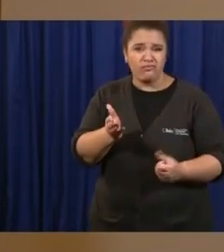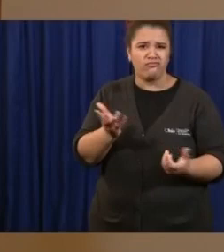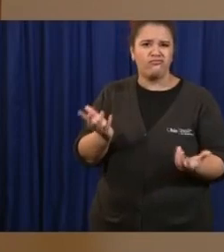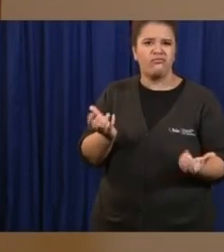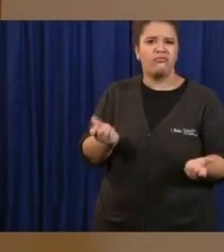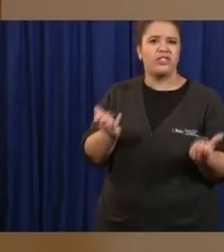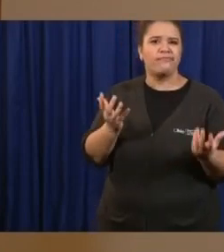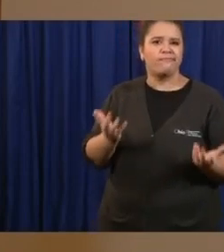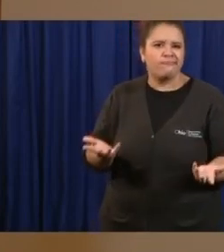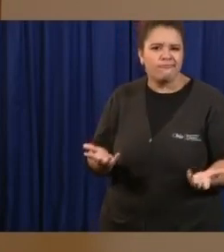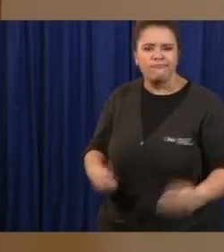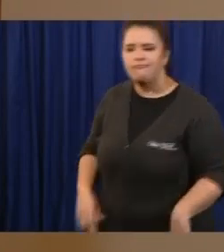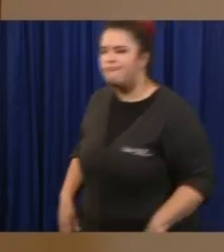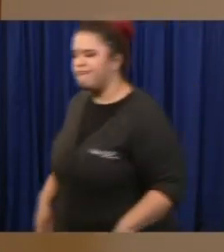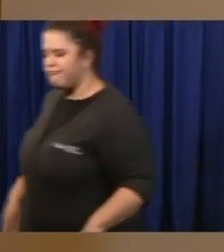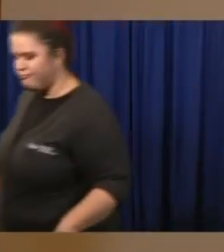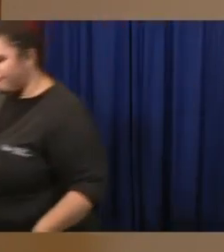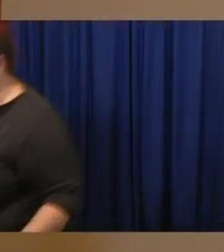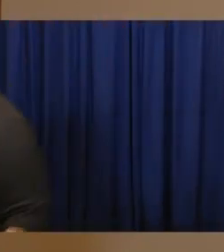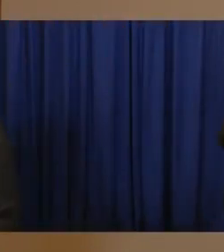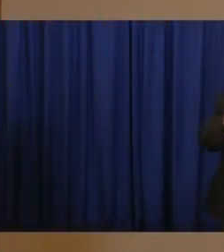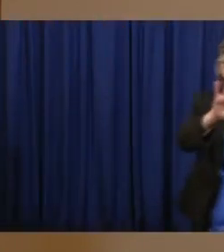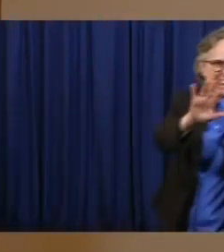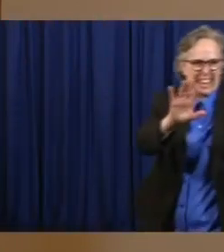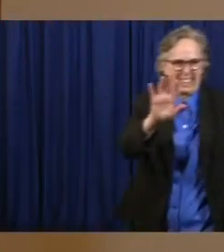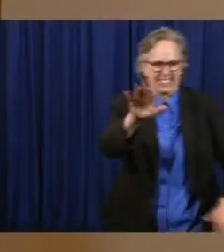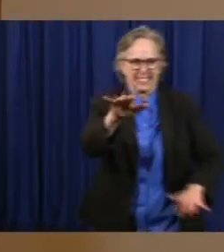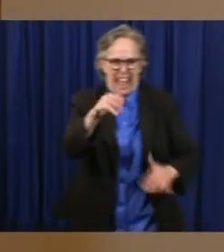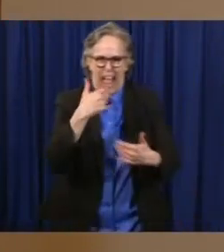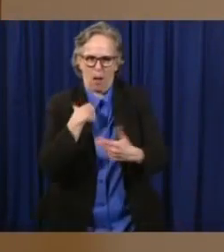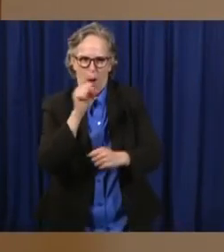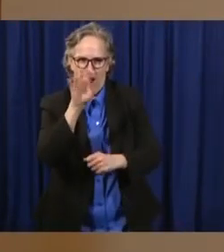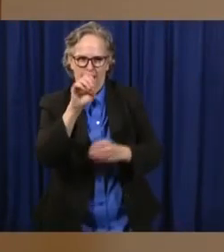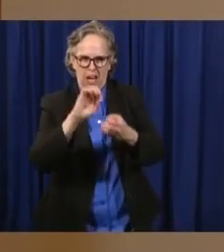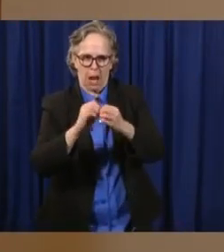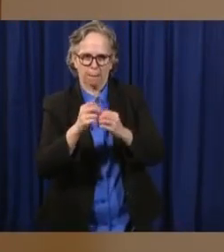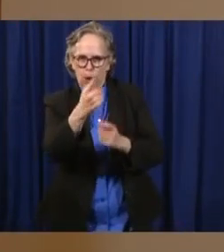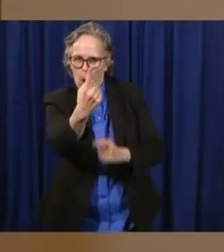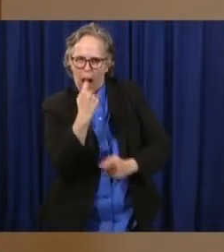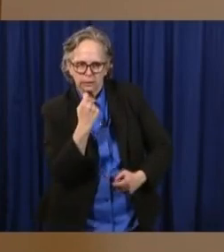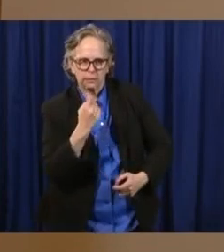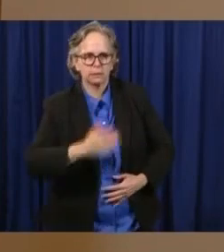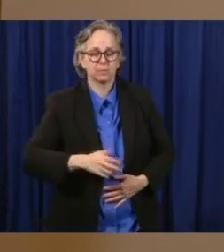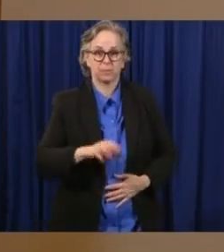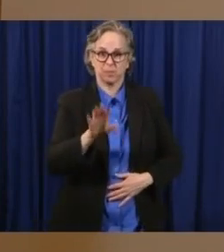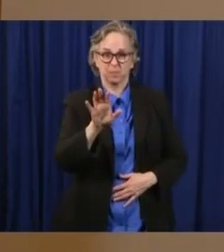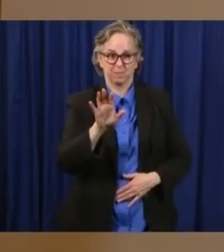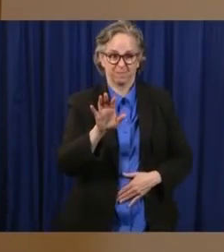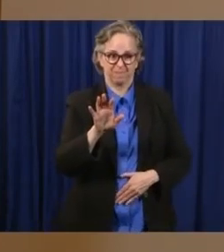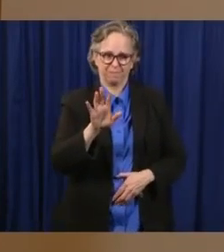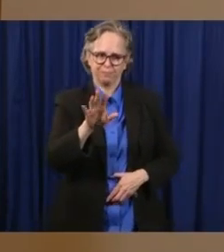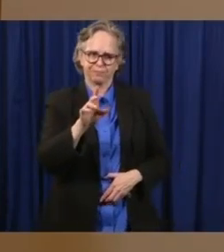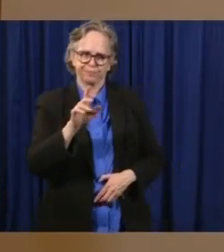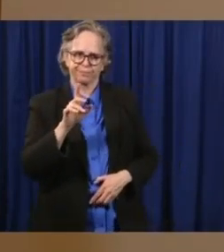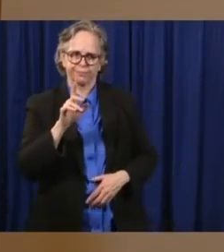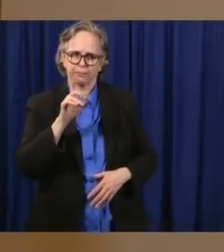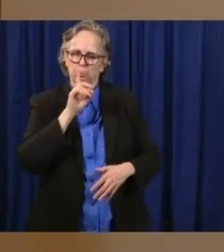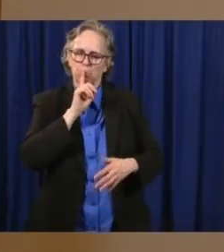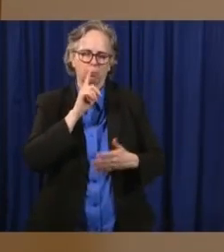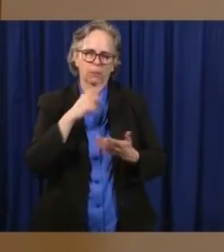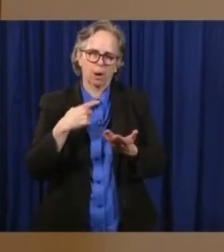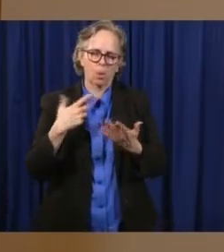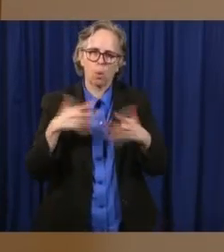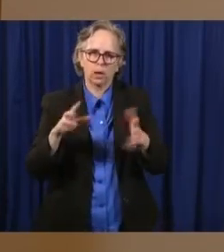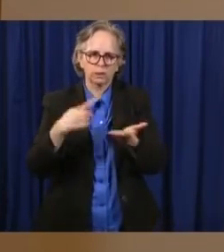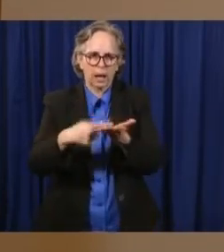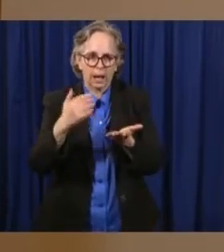numbers that we have that we're presenting right now are based on, and it's I won't take you back through the slides, but on our website has it